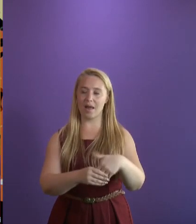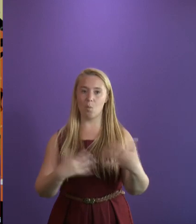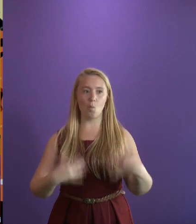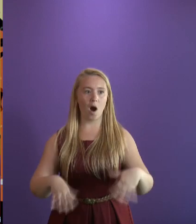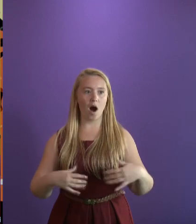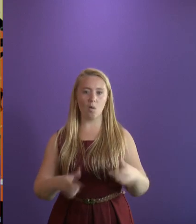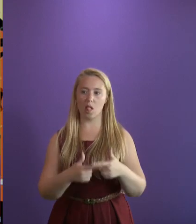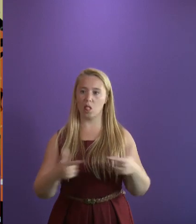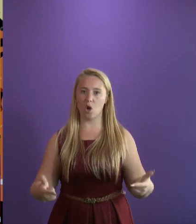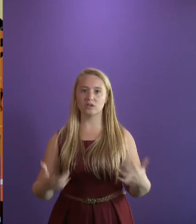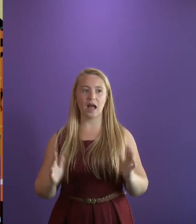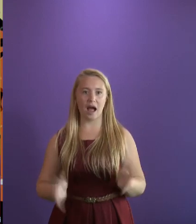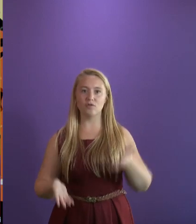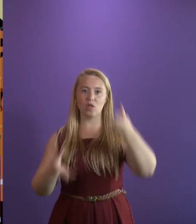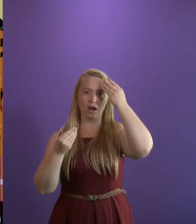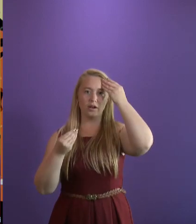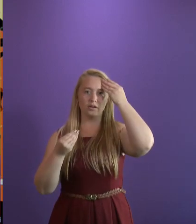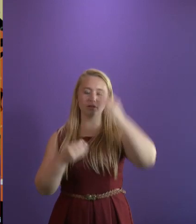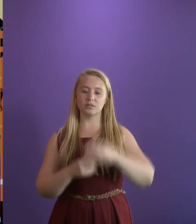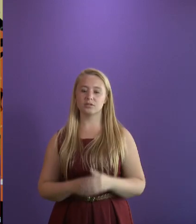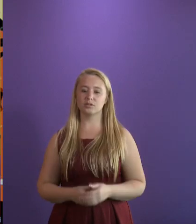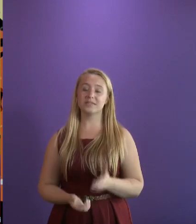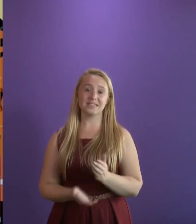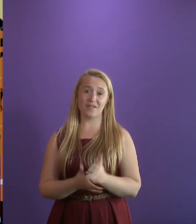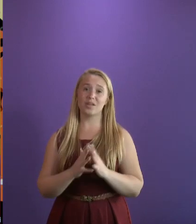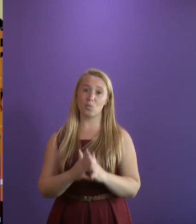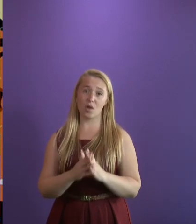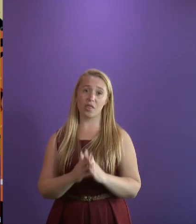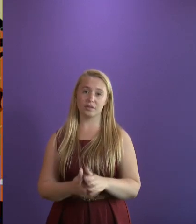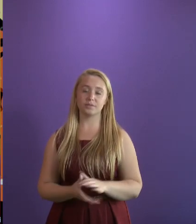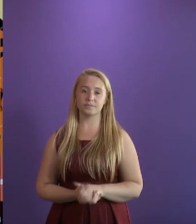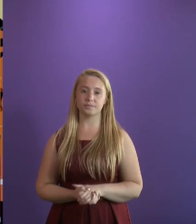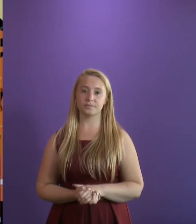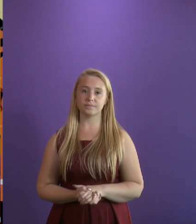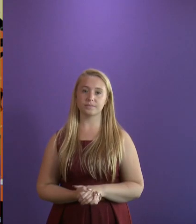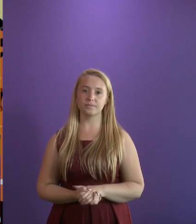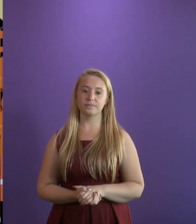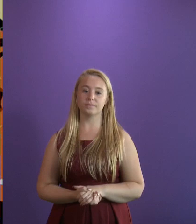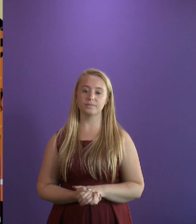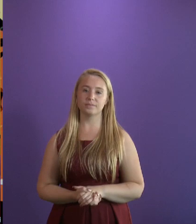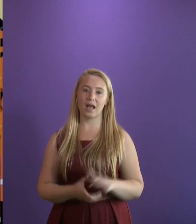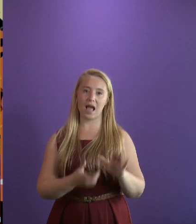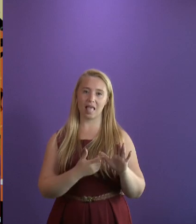more that I've learned. So yeah, it's definitely worth it, no doubts.